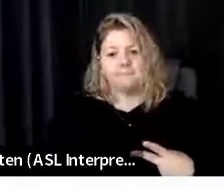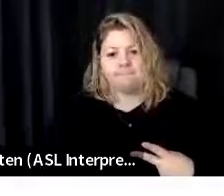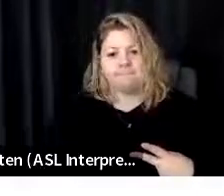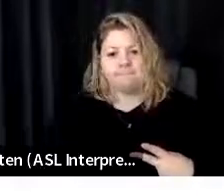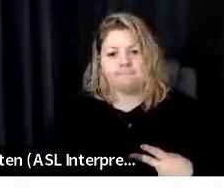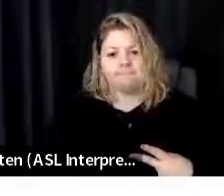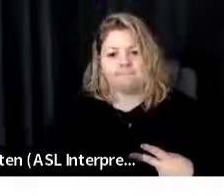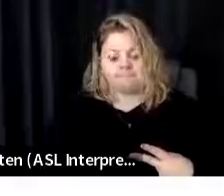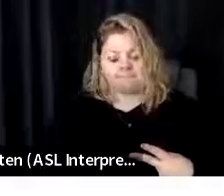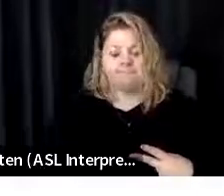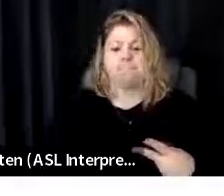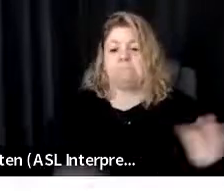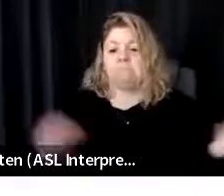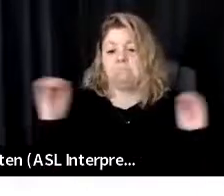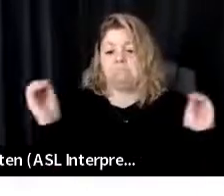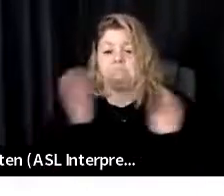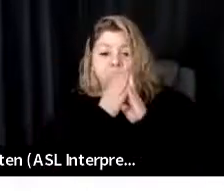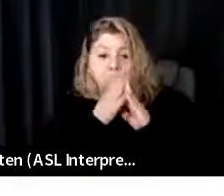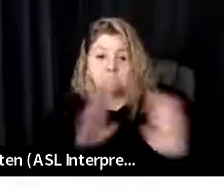Okay. All